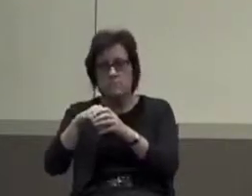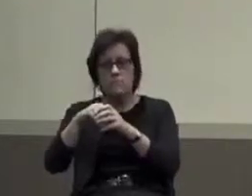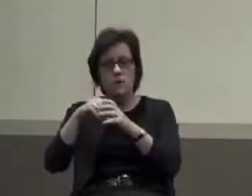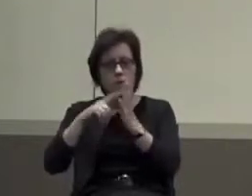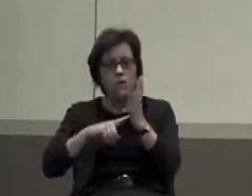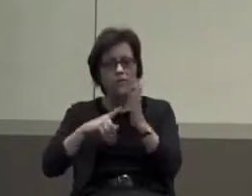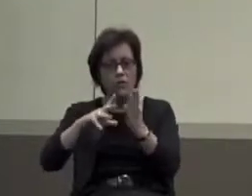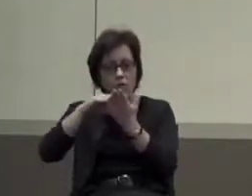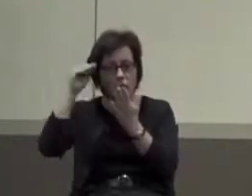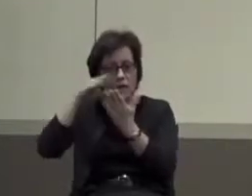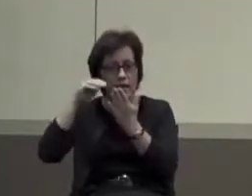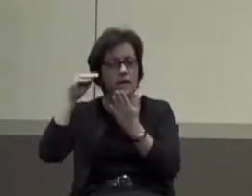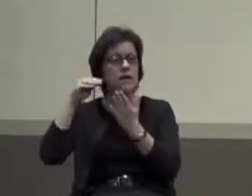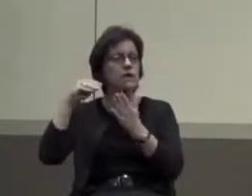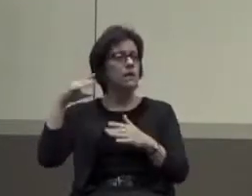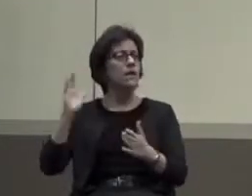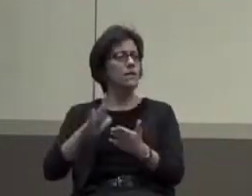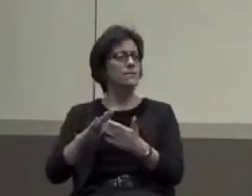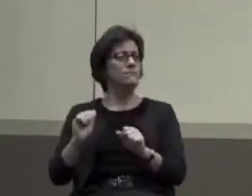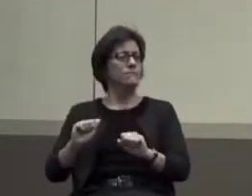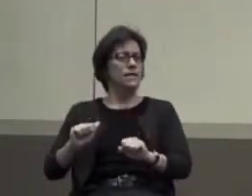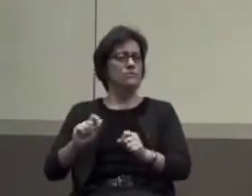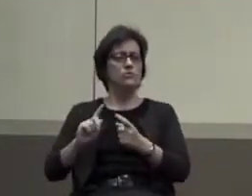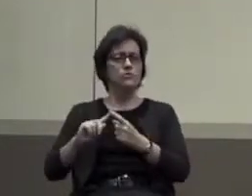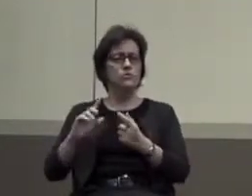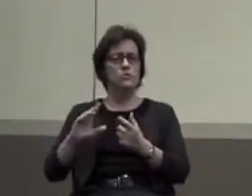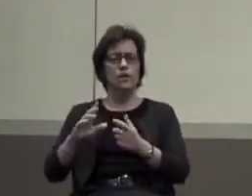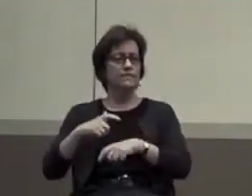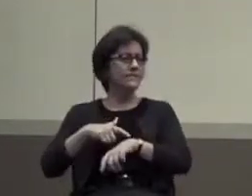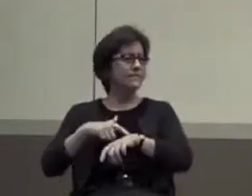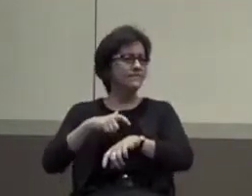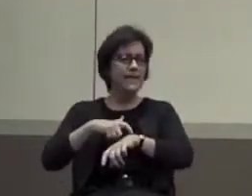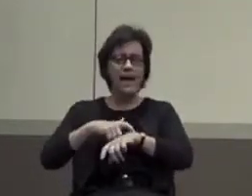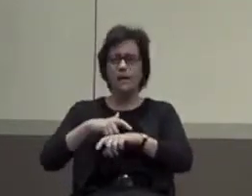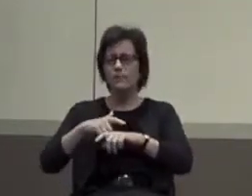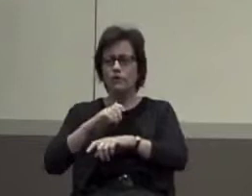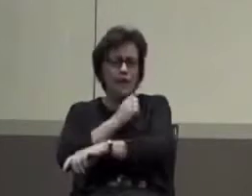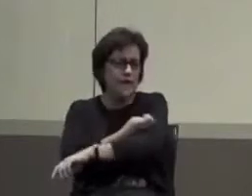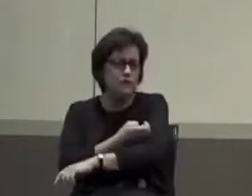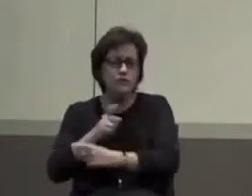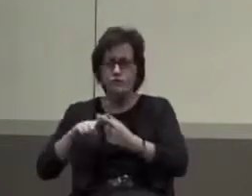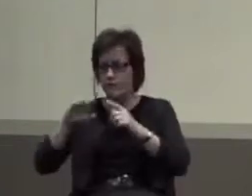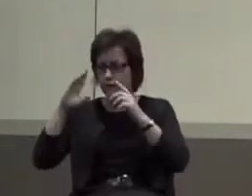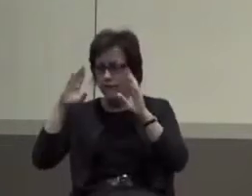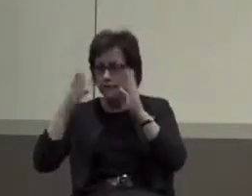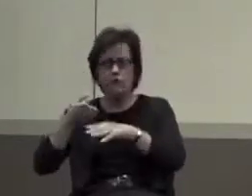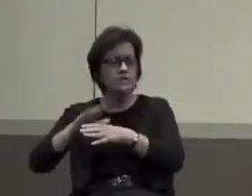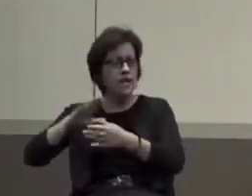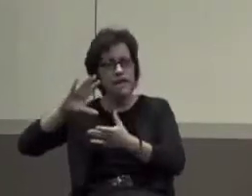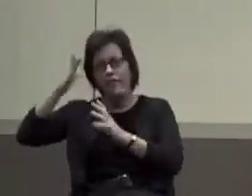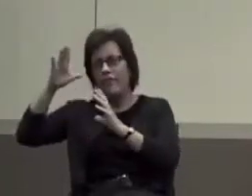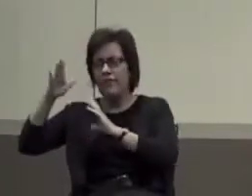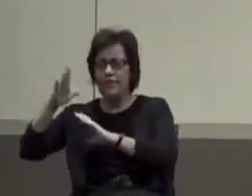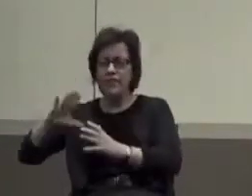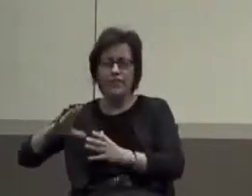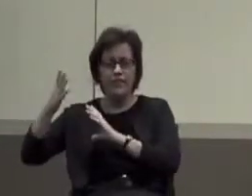learning, they're less likely to have time or energy to focus on disrupting the class.